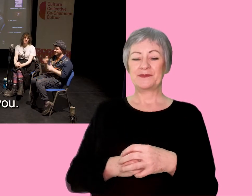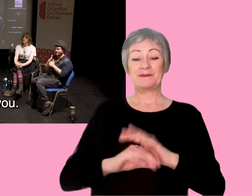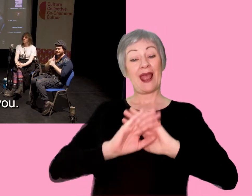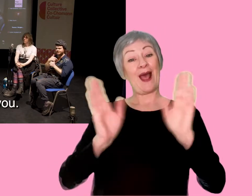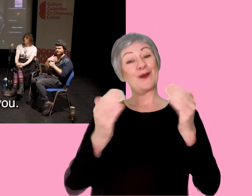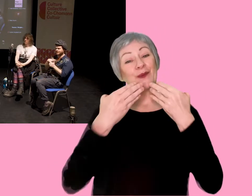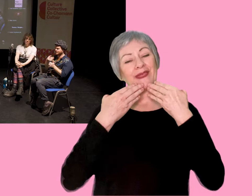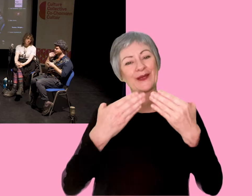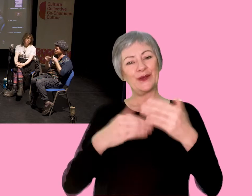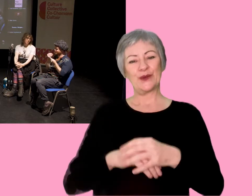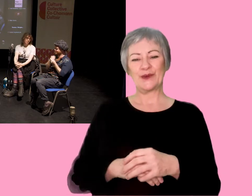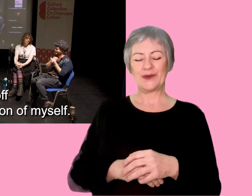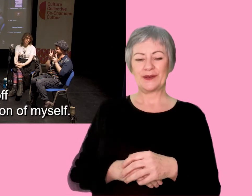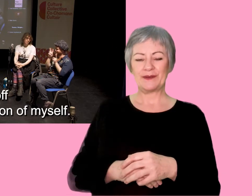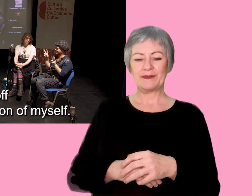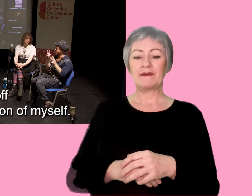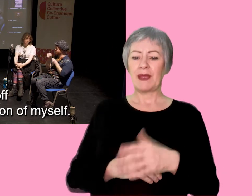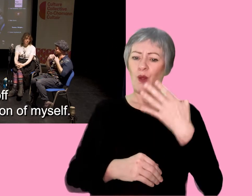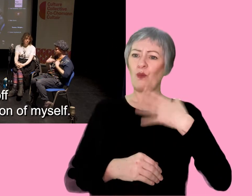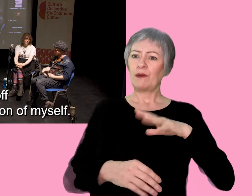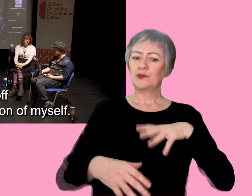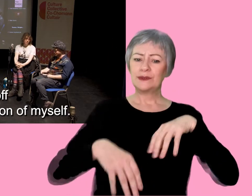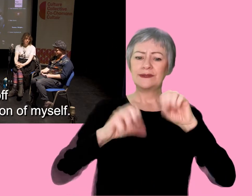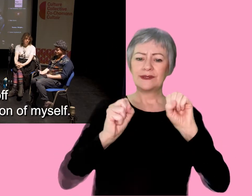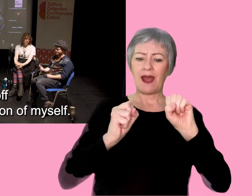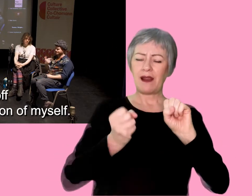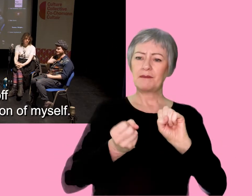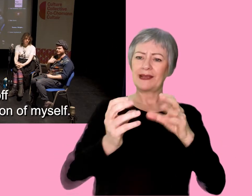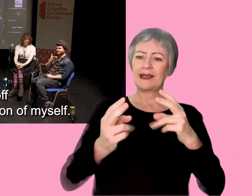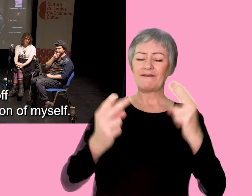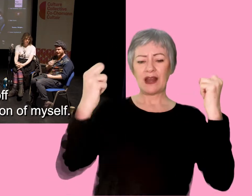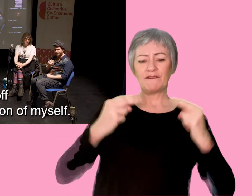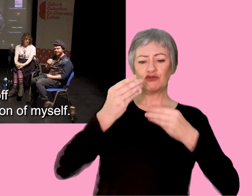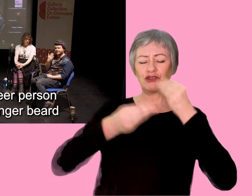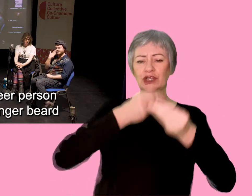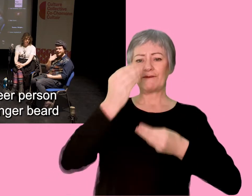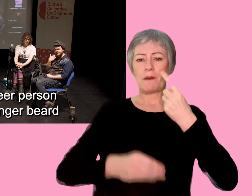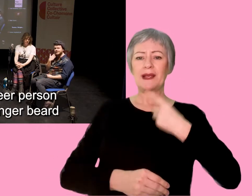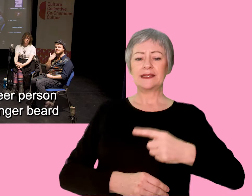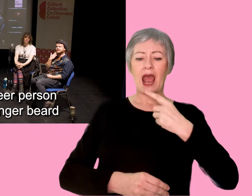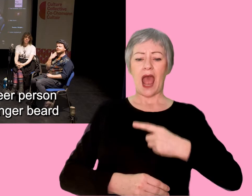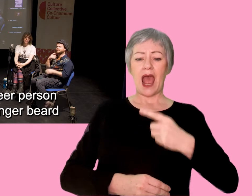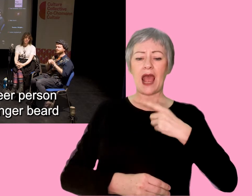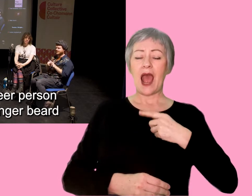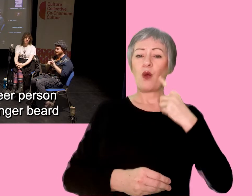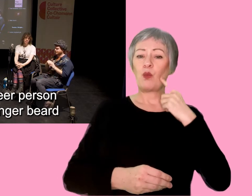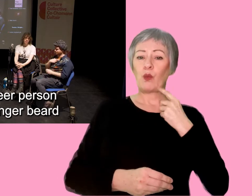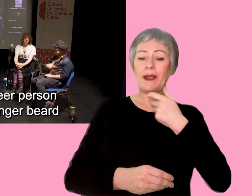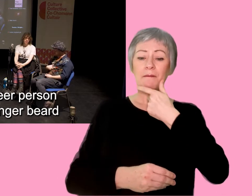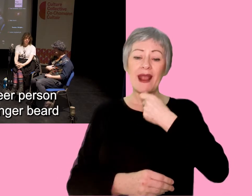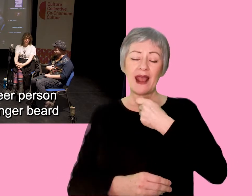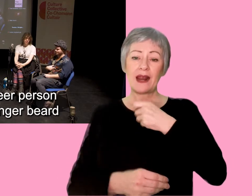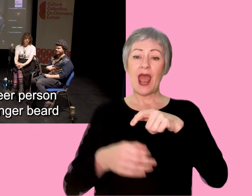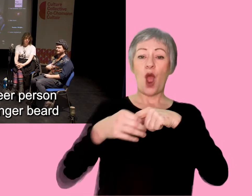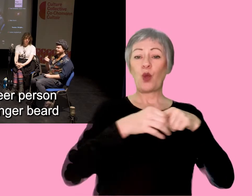Hello and thank you. I want to start off by giving a visual description of myself. I am a white male,